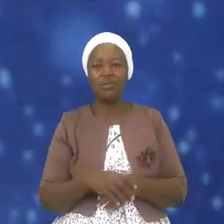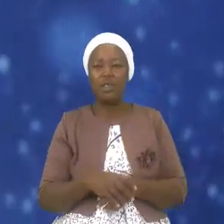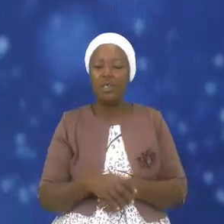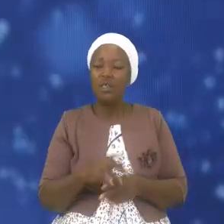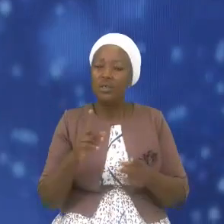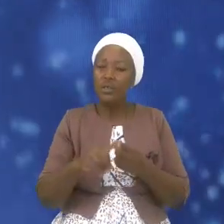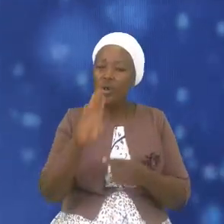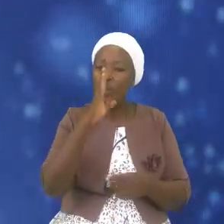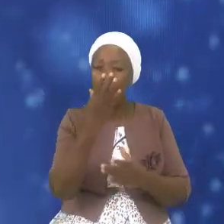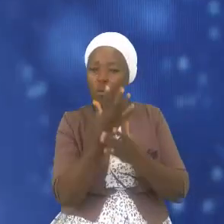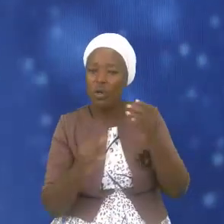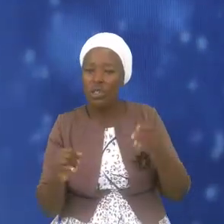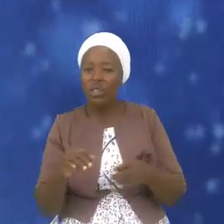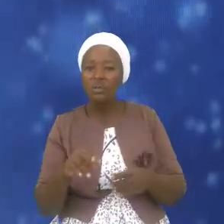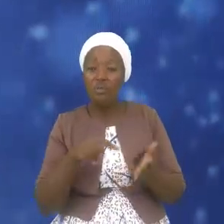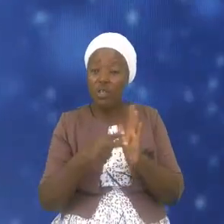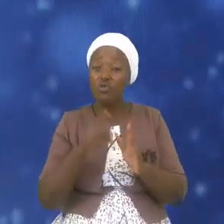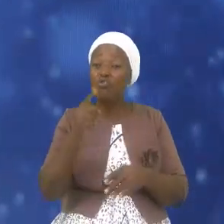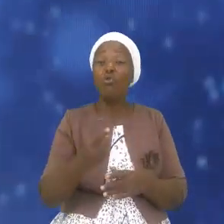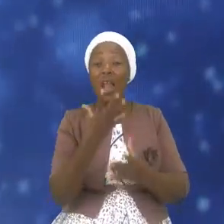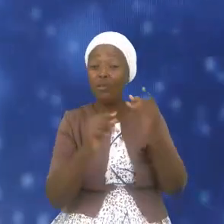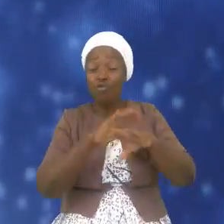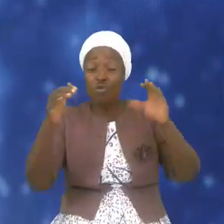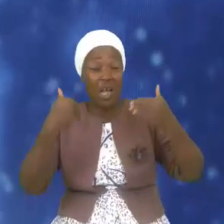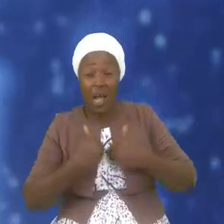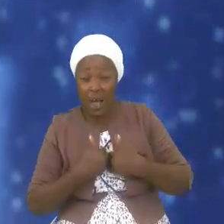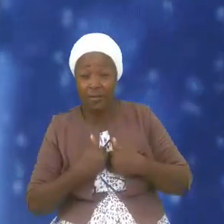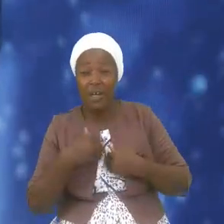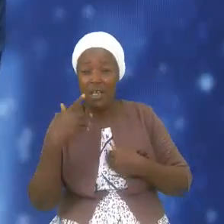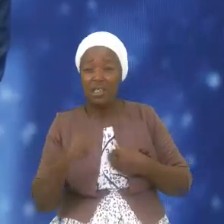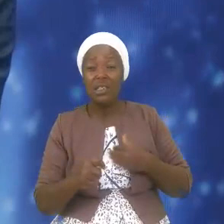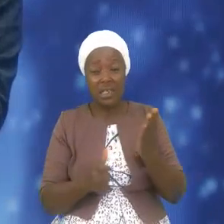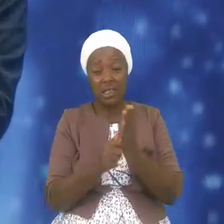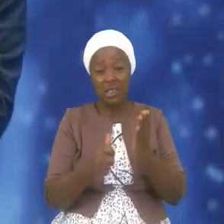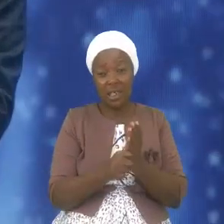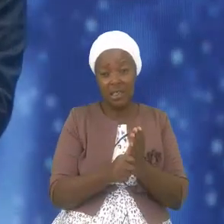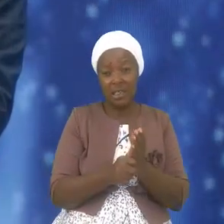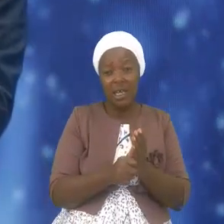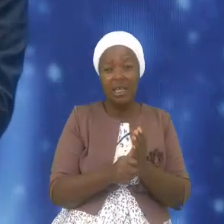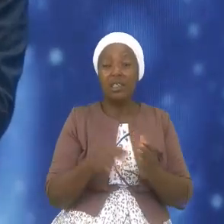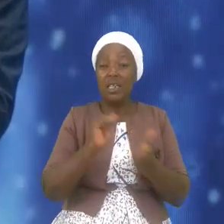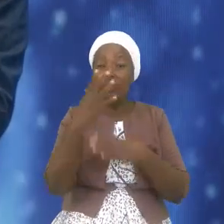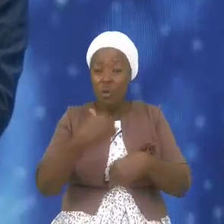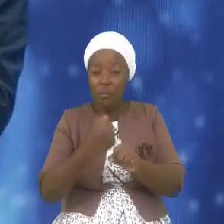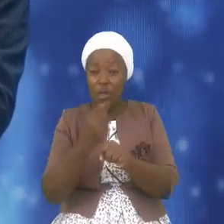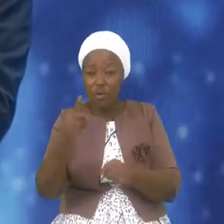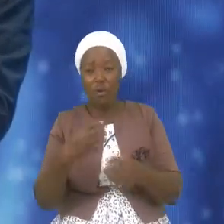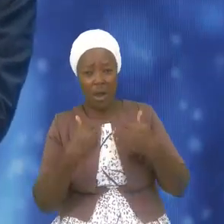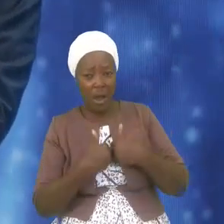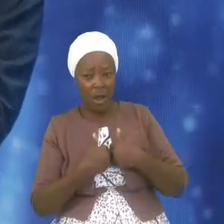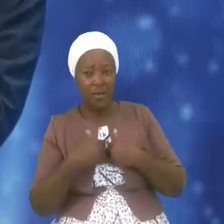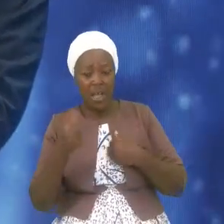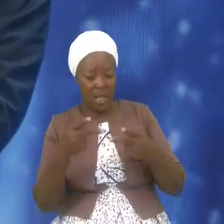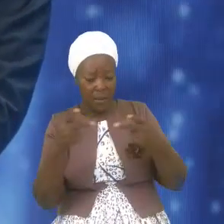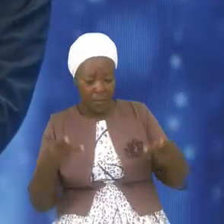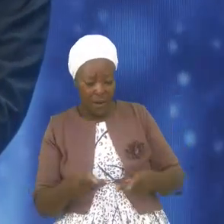the ticket that will make you have a place in that heavenly aeroplane to take you